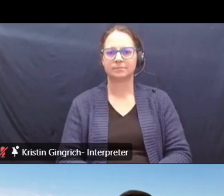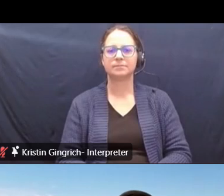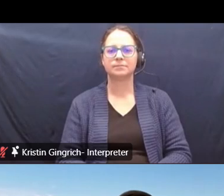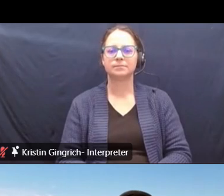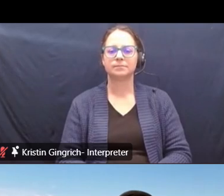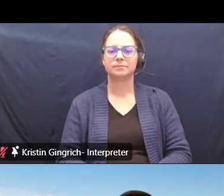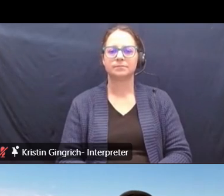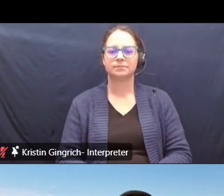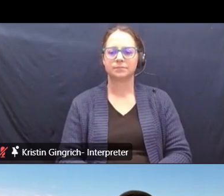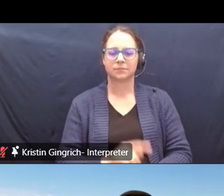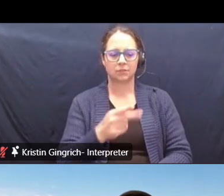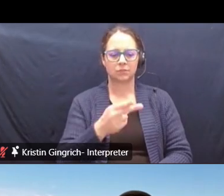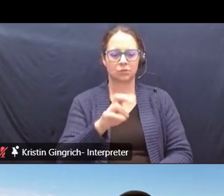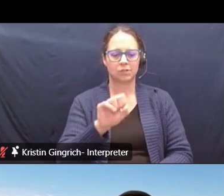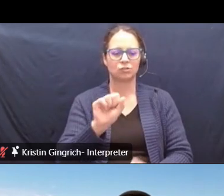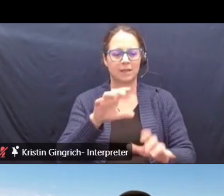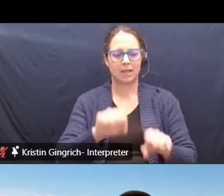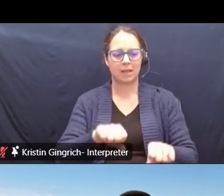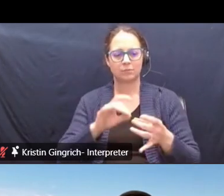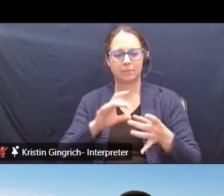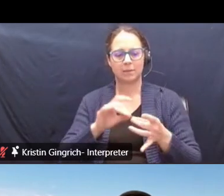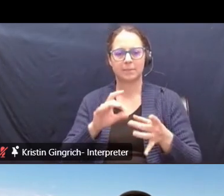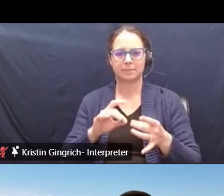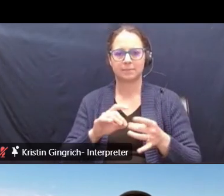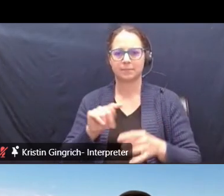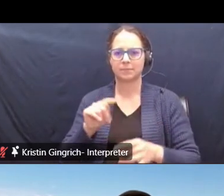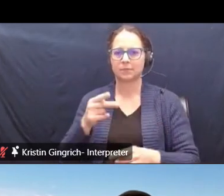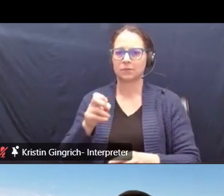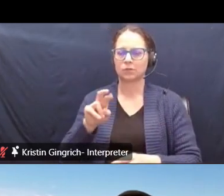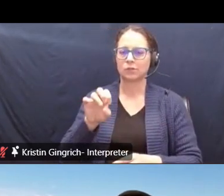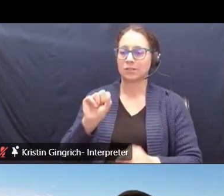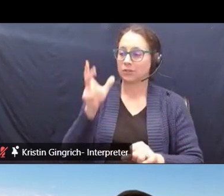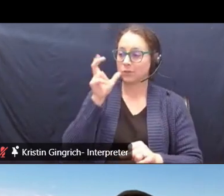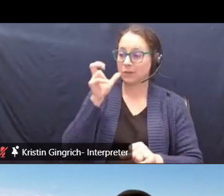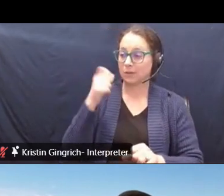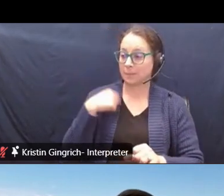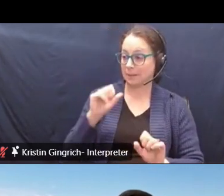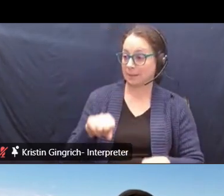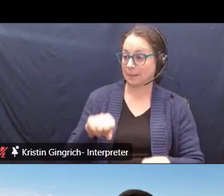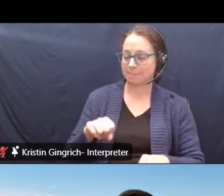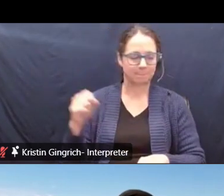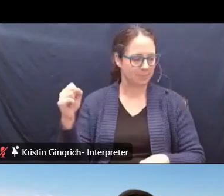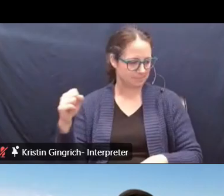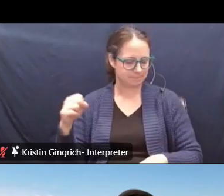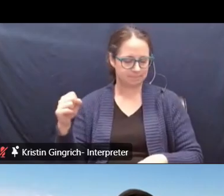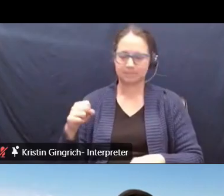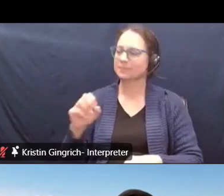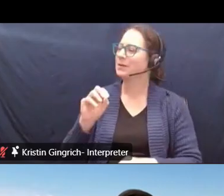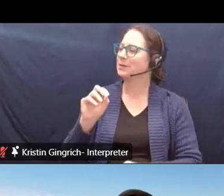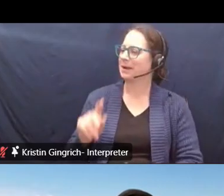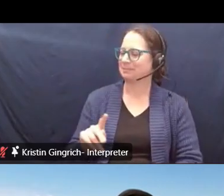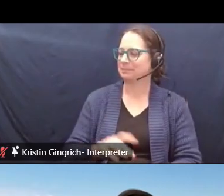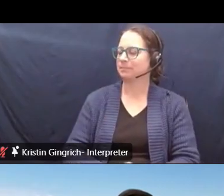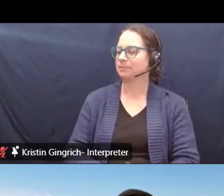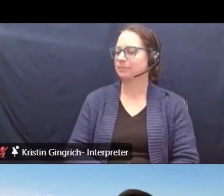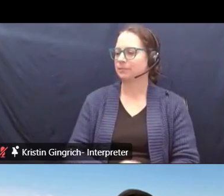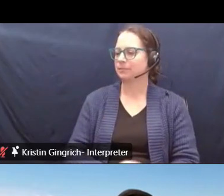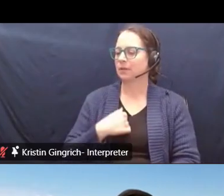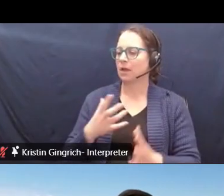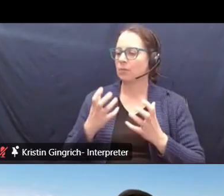Okay, Teresa, you should be able to make your comment. Can you hear me? Yes. Okay. I wanted